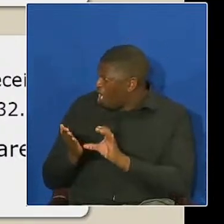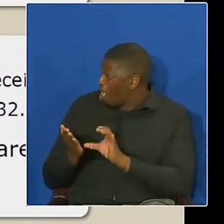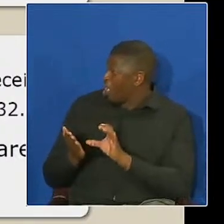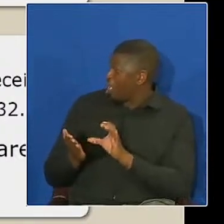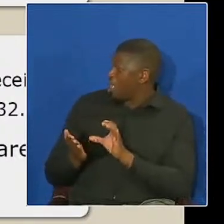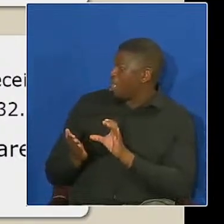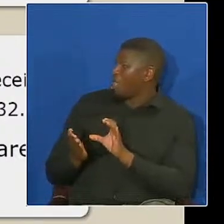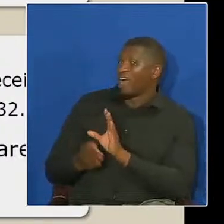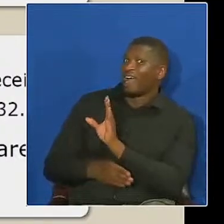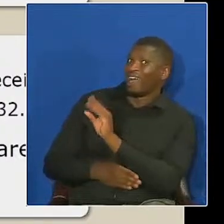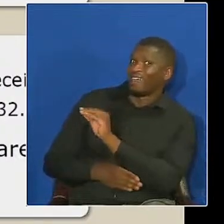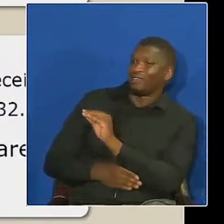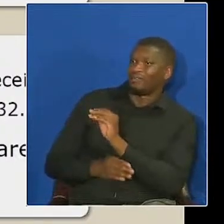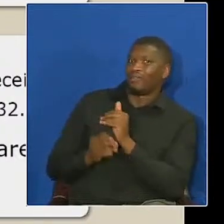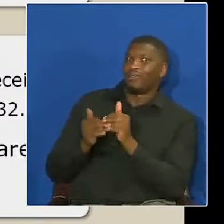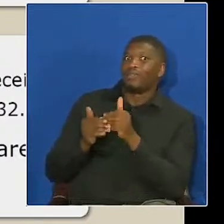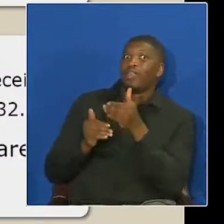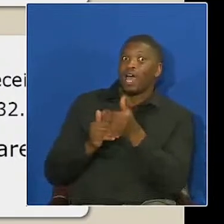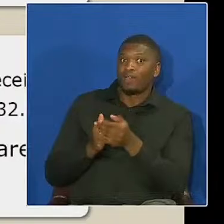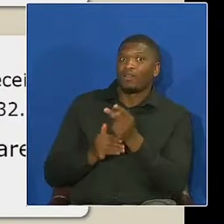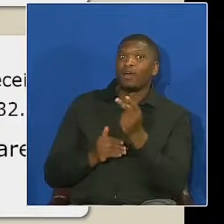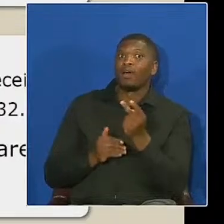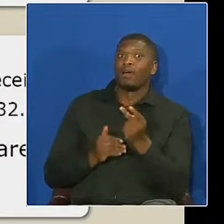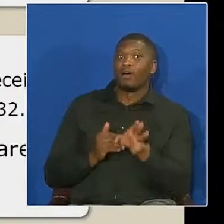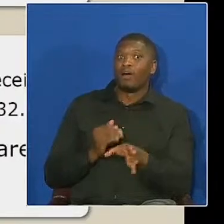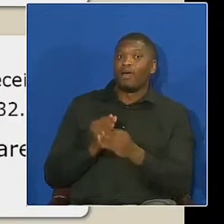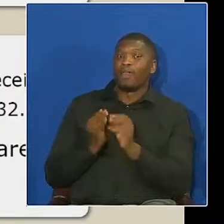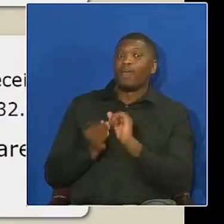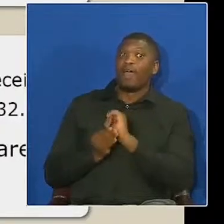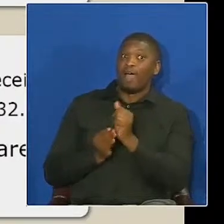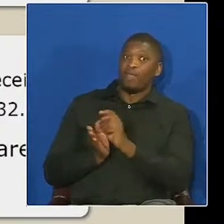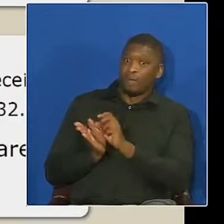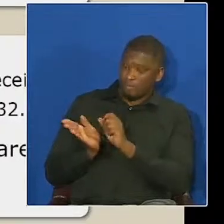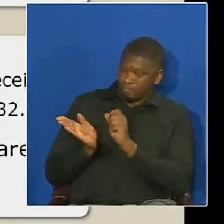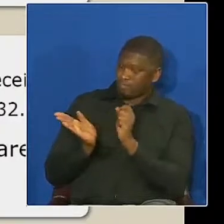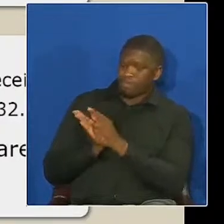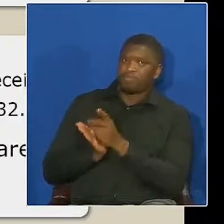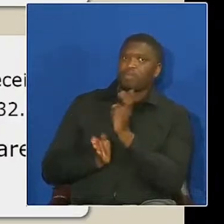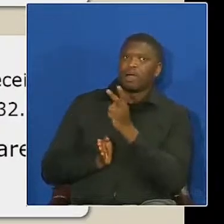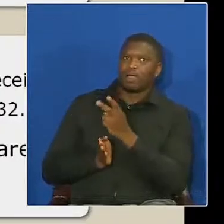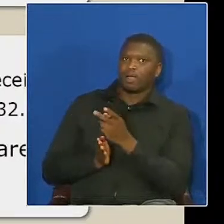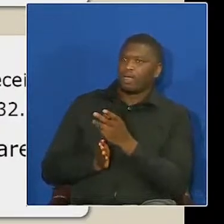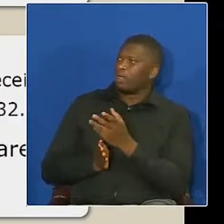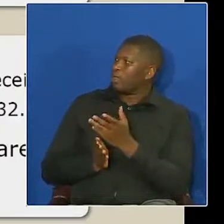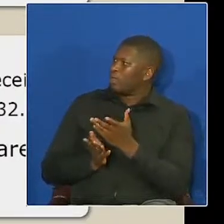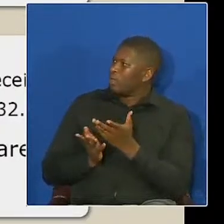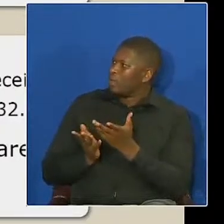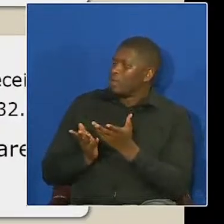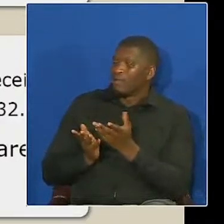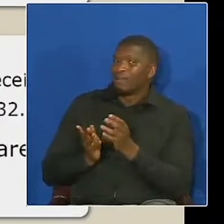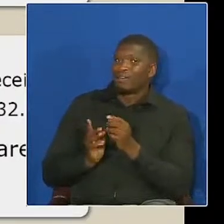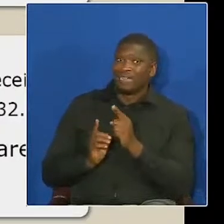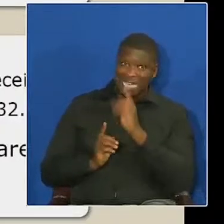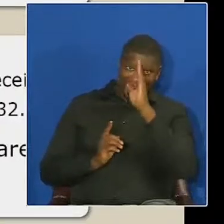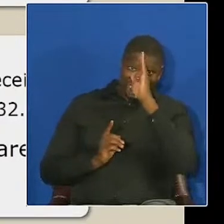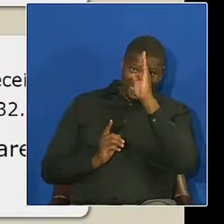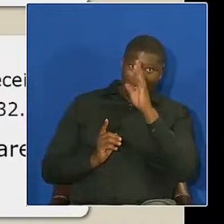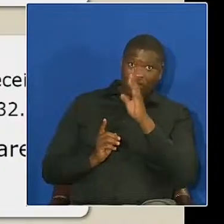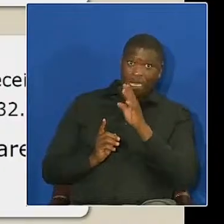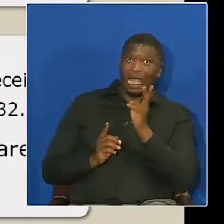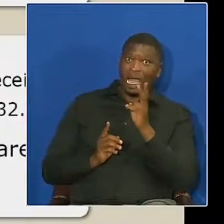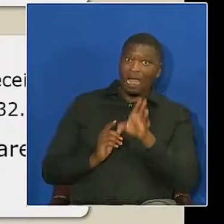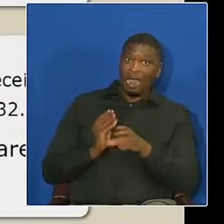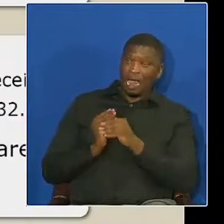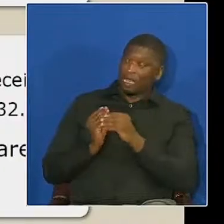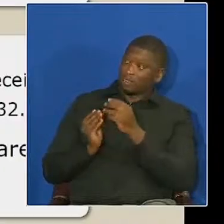by another message after a minute where Mr. Mokhozi is saying to